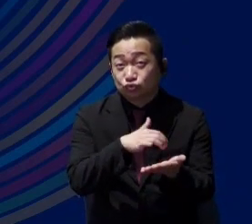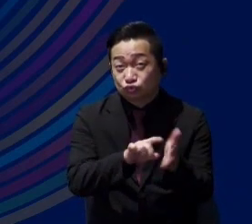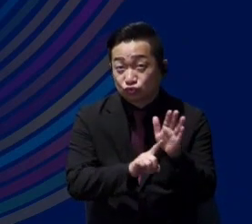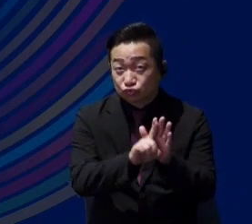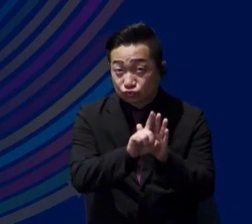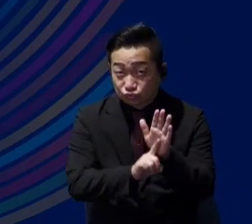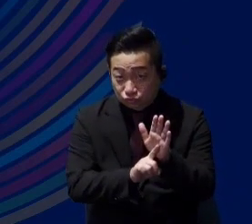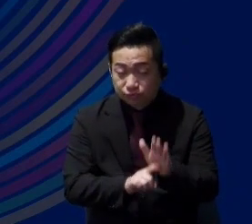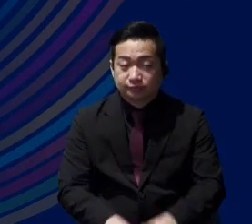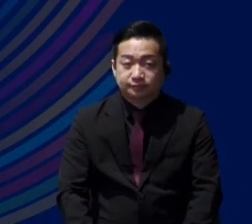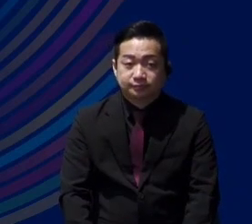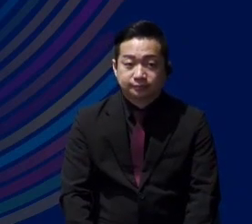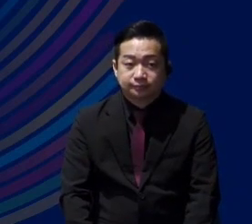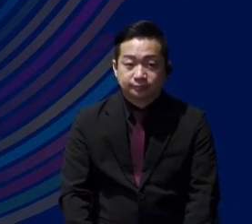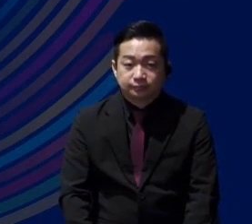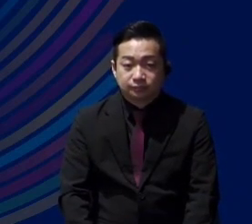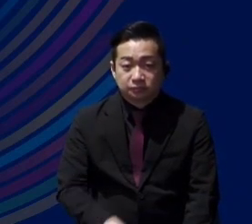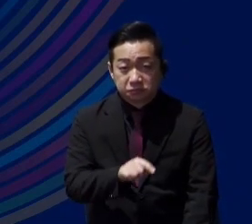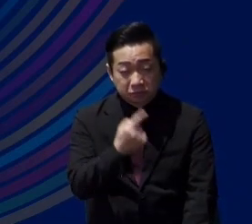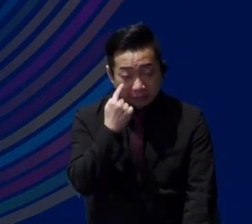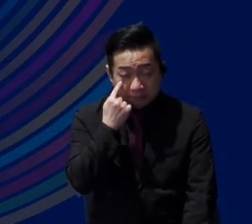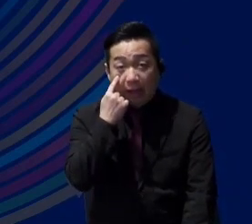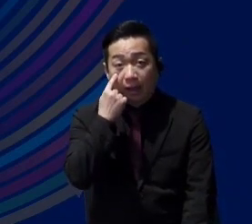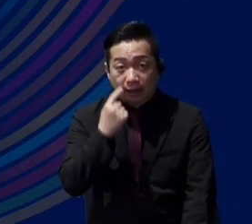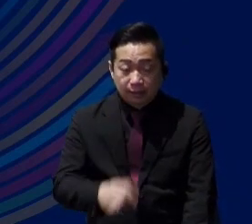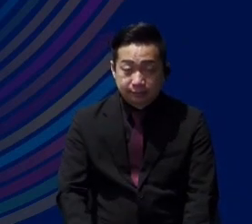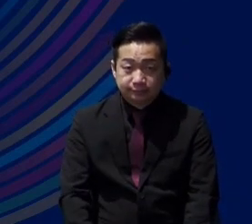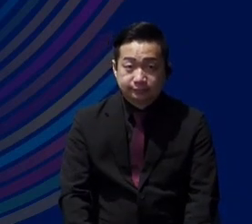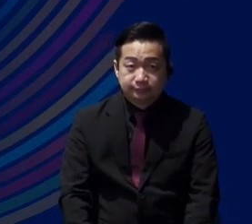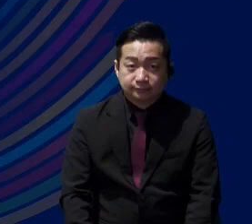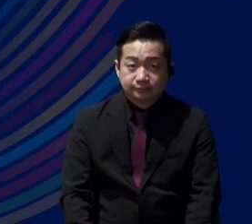again country based on the